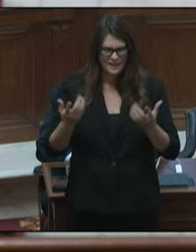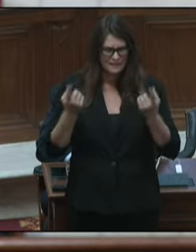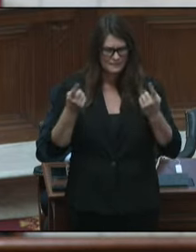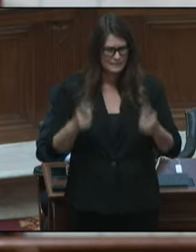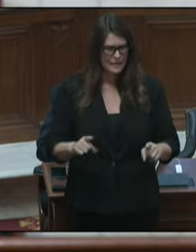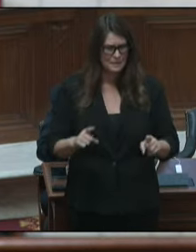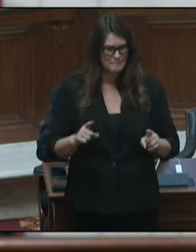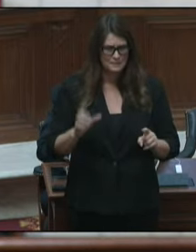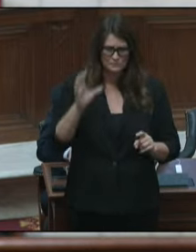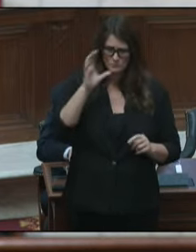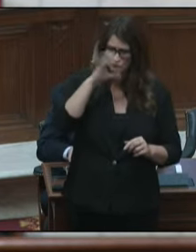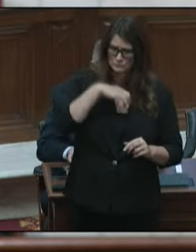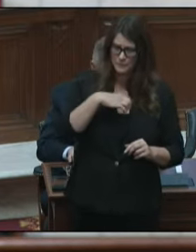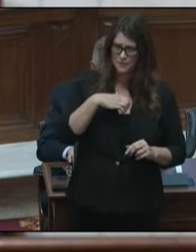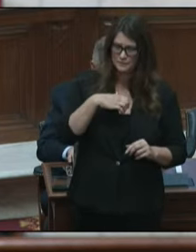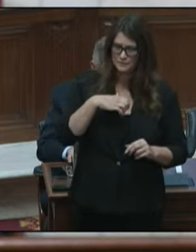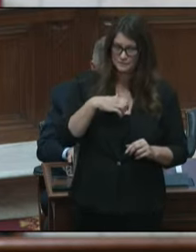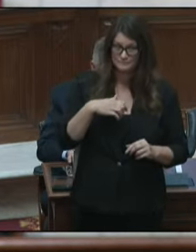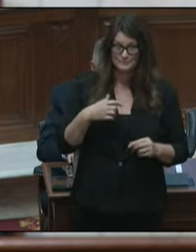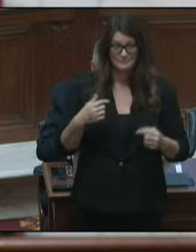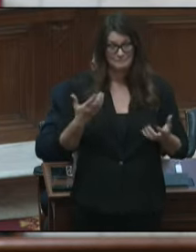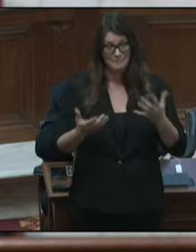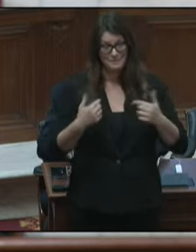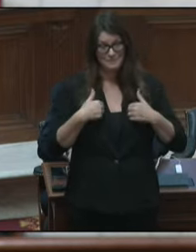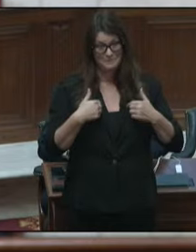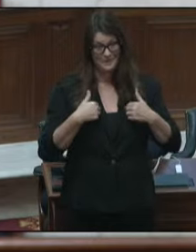packages, and I'm it.